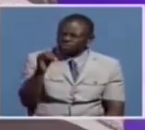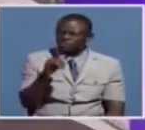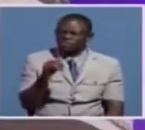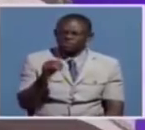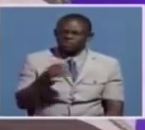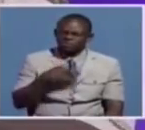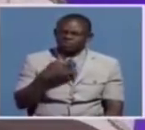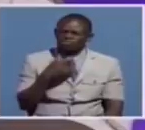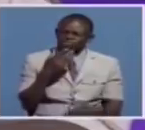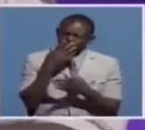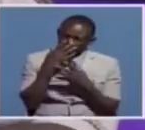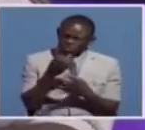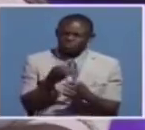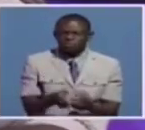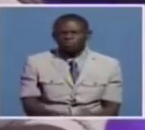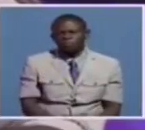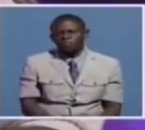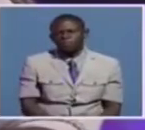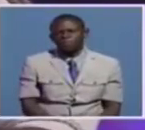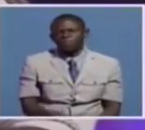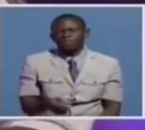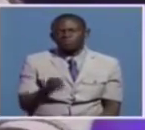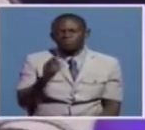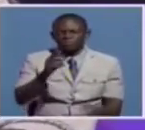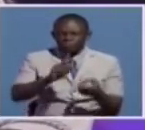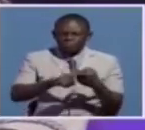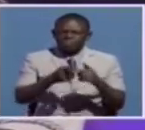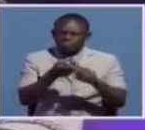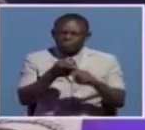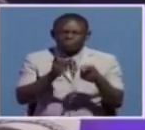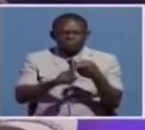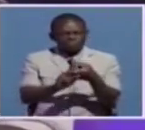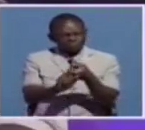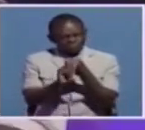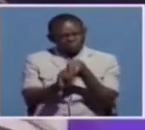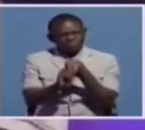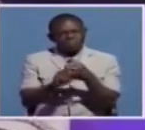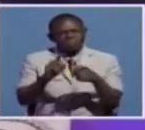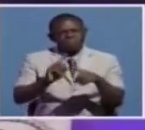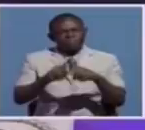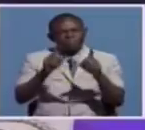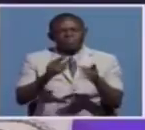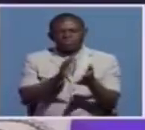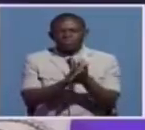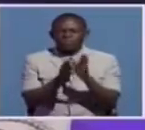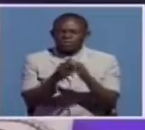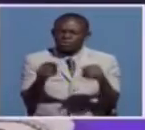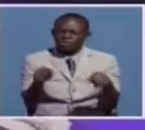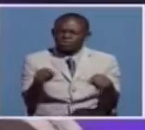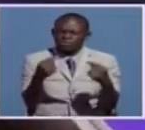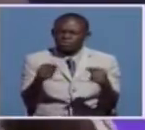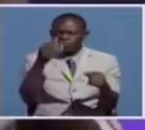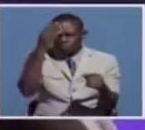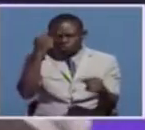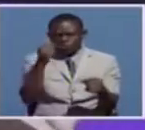the politics getting in the way of friends. That was the saddest part, because these are people who grew up together, and then the